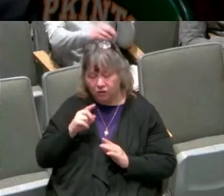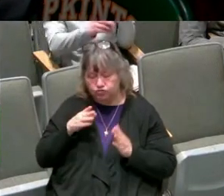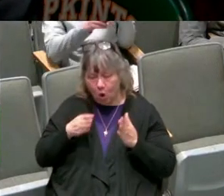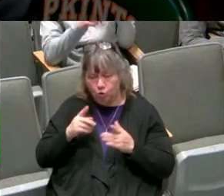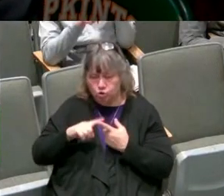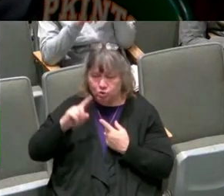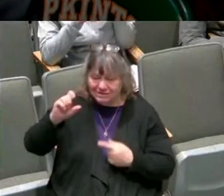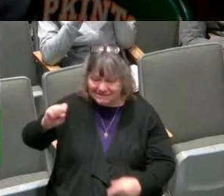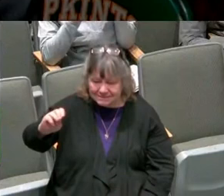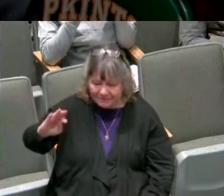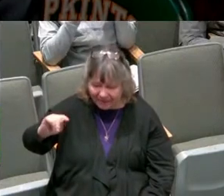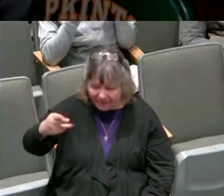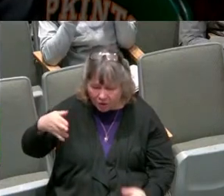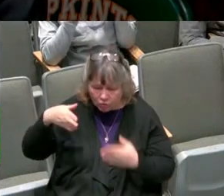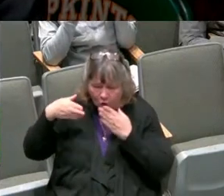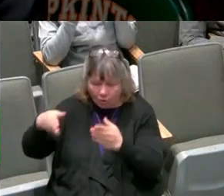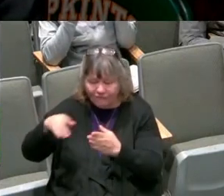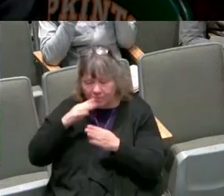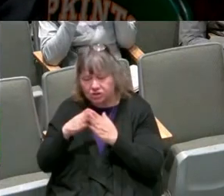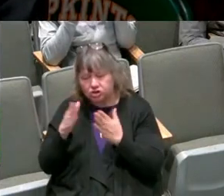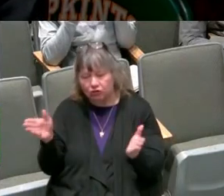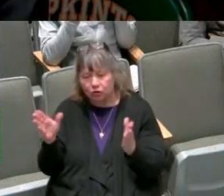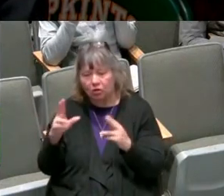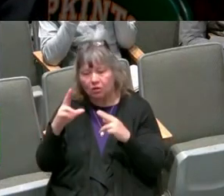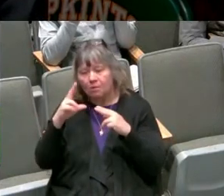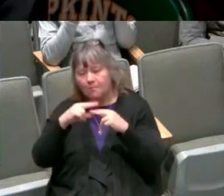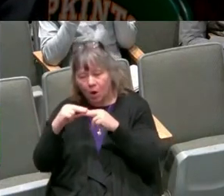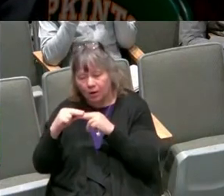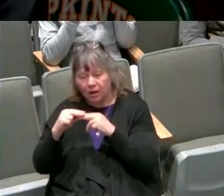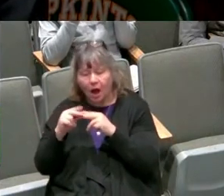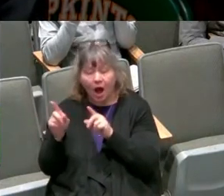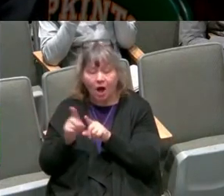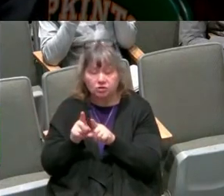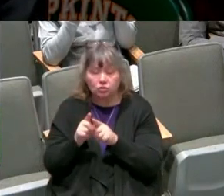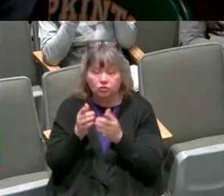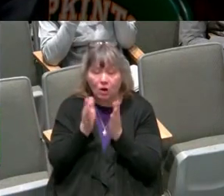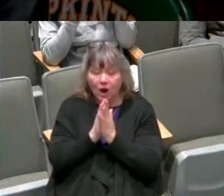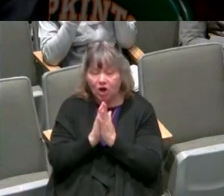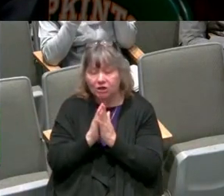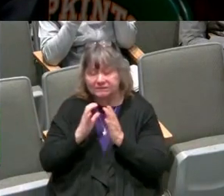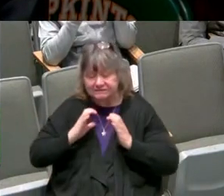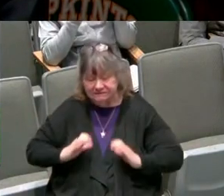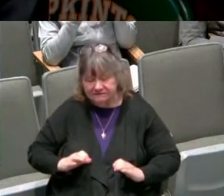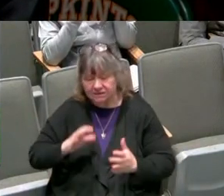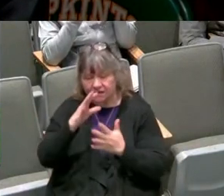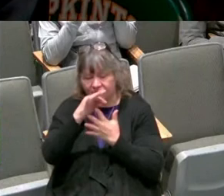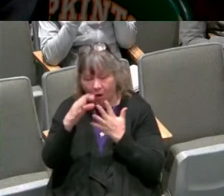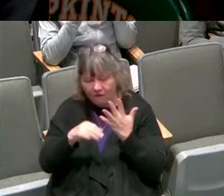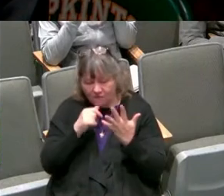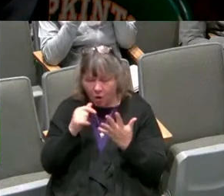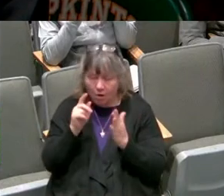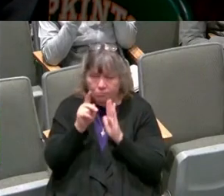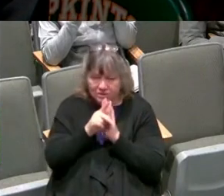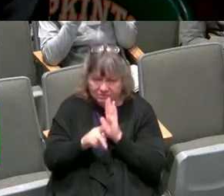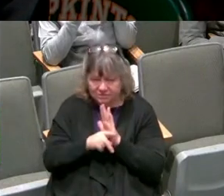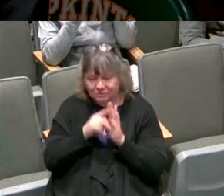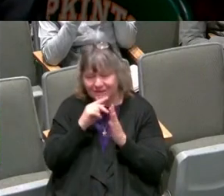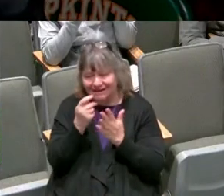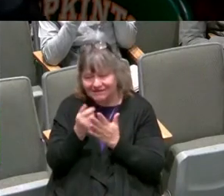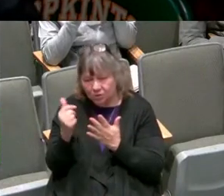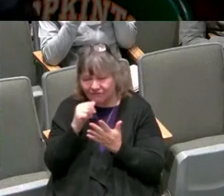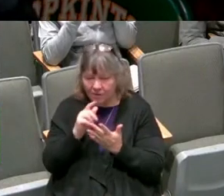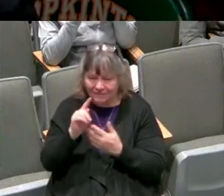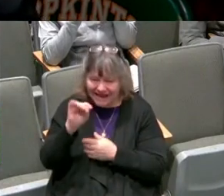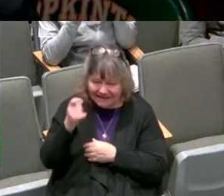Road through General obligation borrowing also requiring a citizen vote allowing principal and interest to be excluded from the taxation